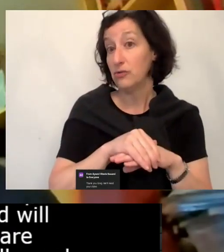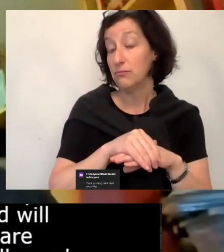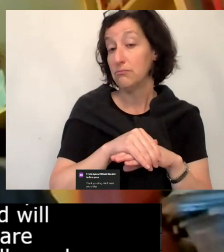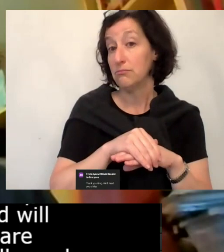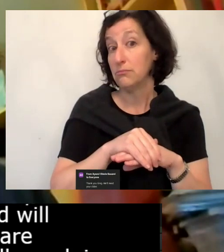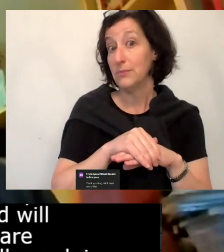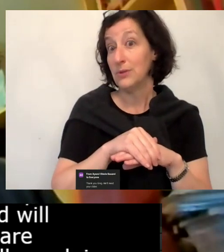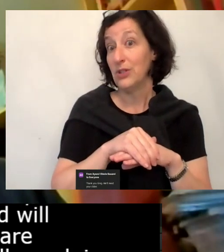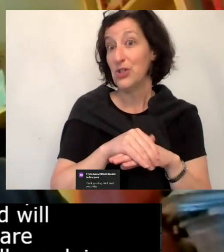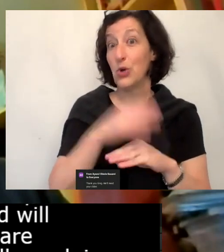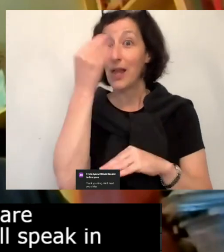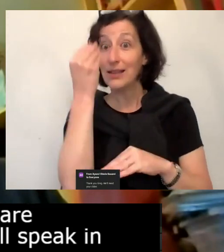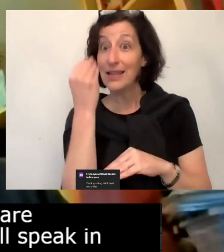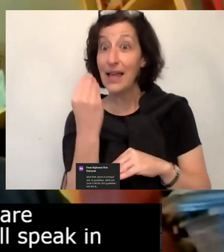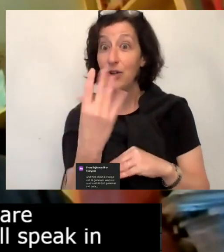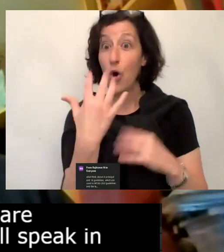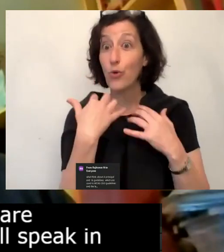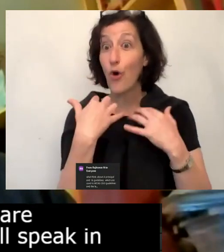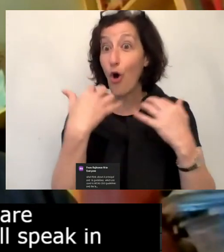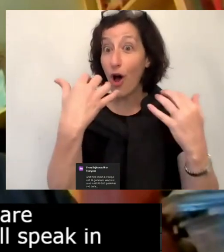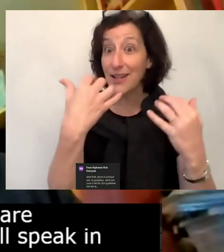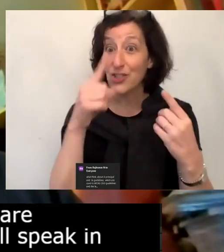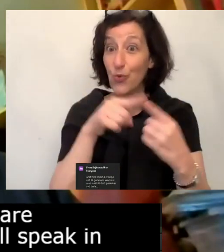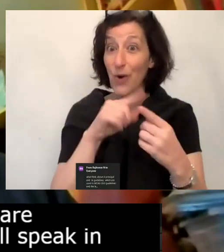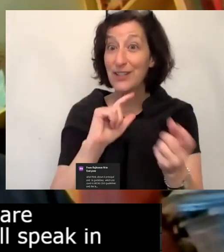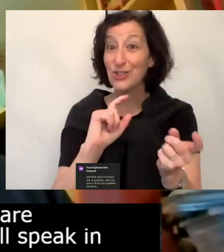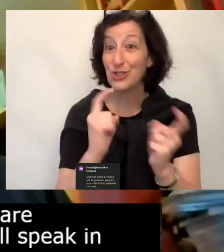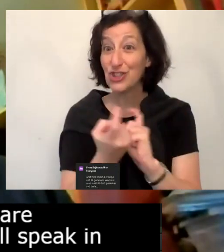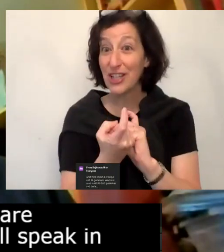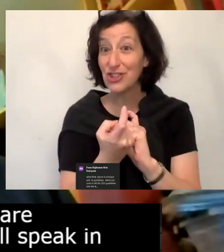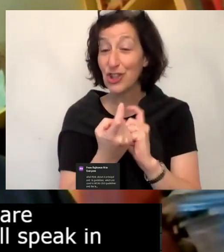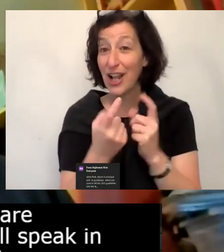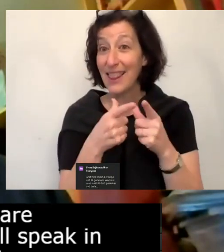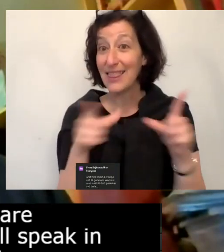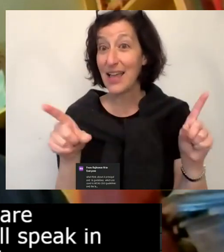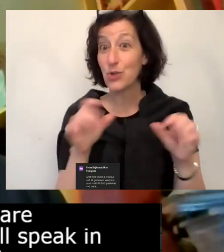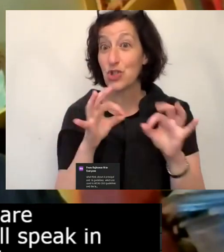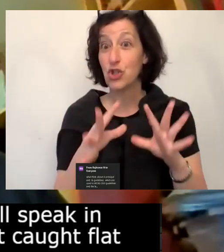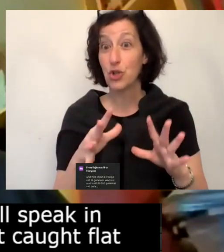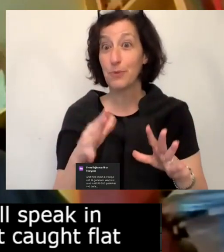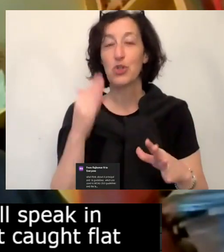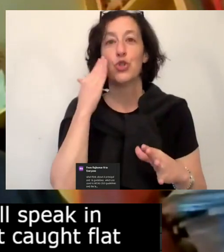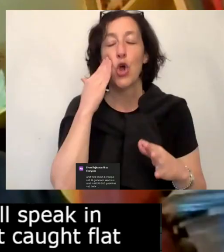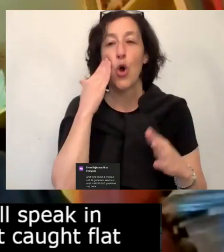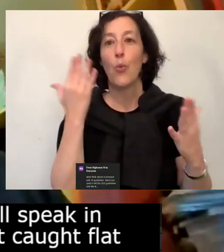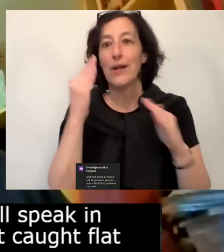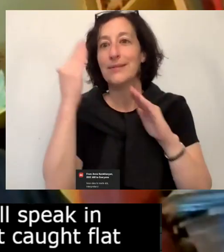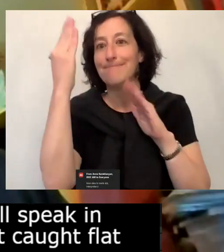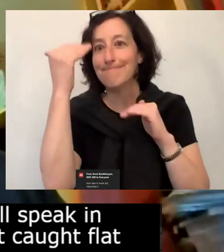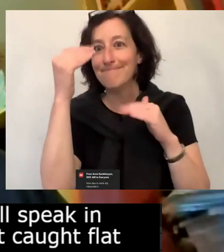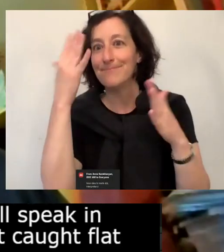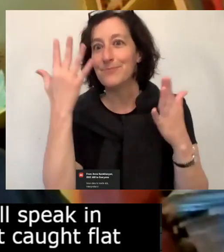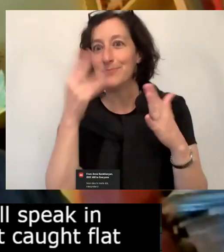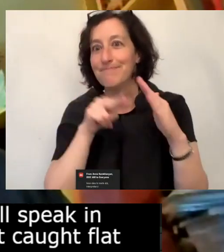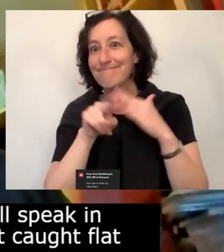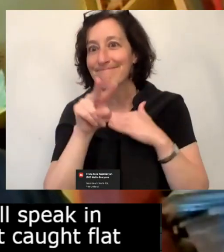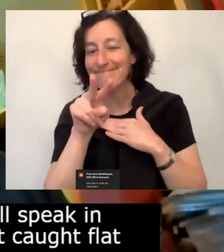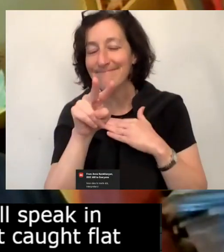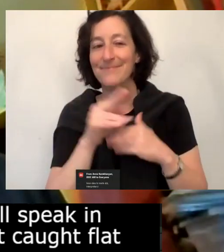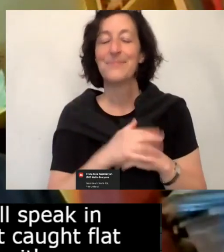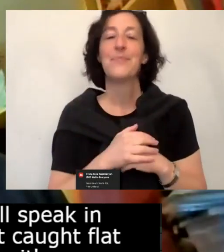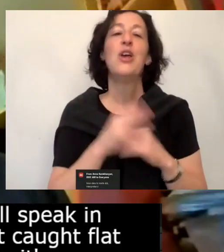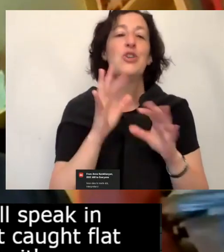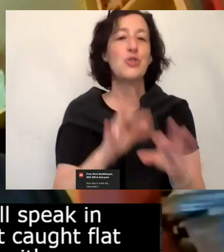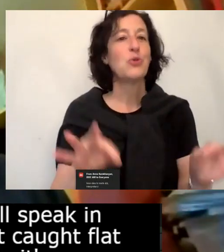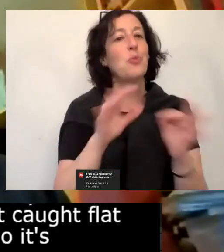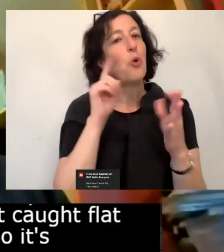And switch so that the interpreters aren't caught flat-footed as you're switching from one to another. So it's important to recognize